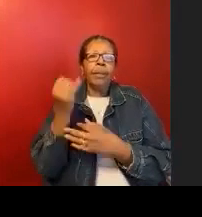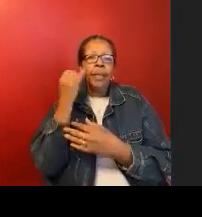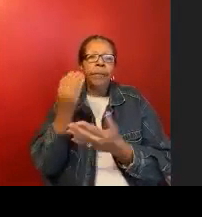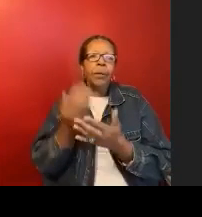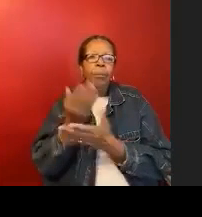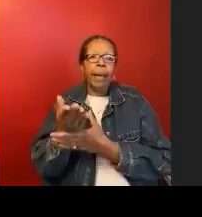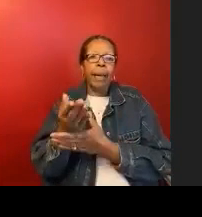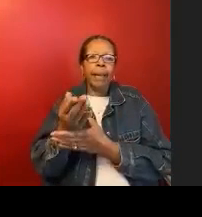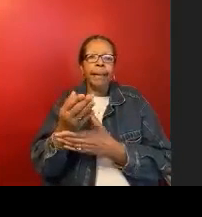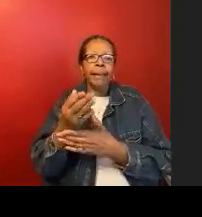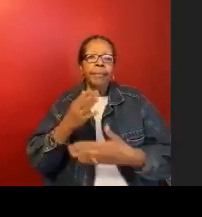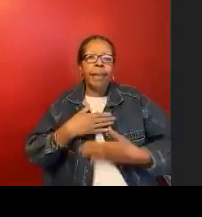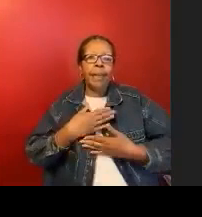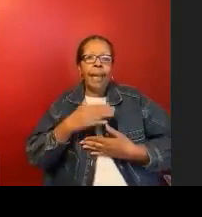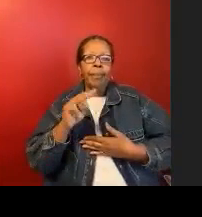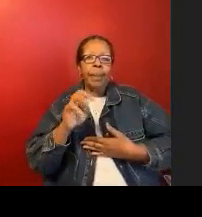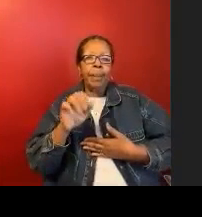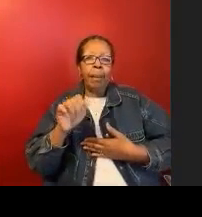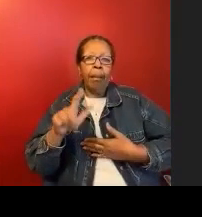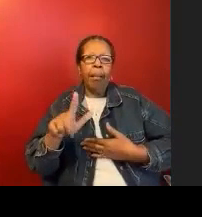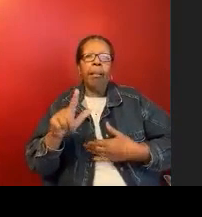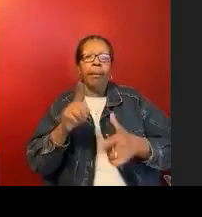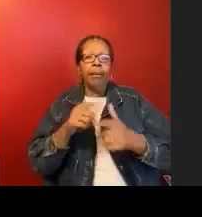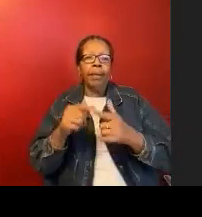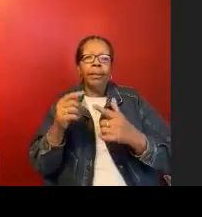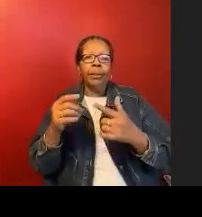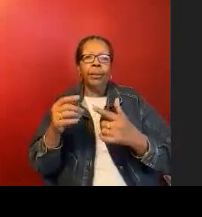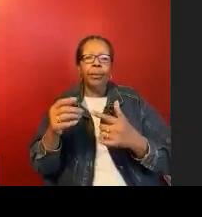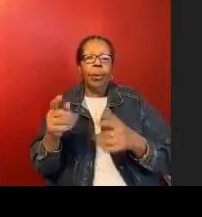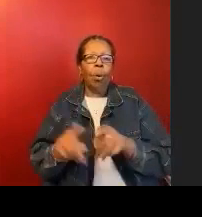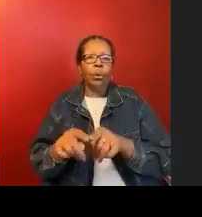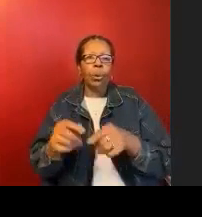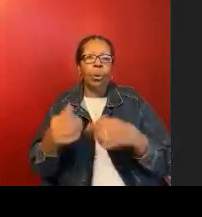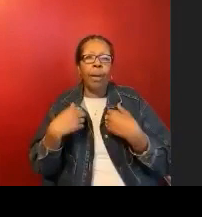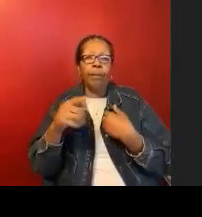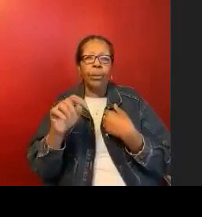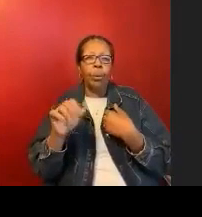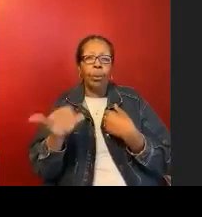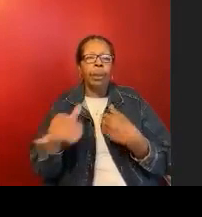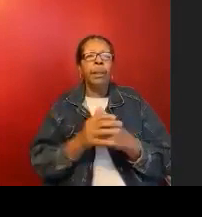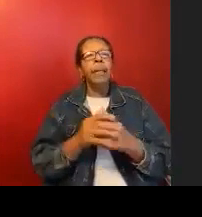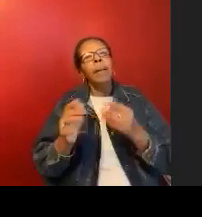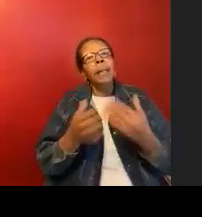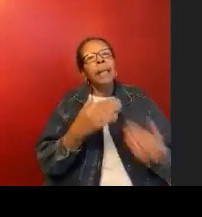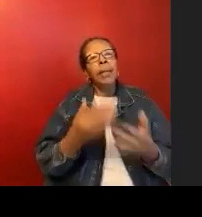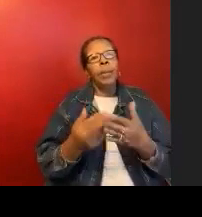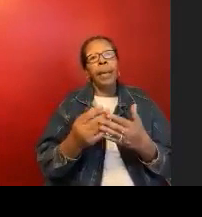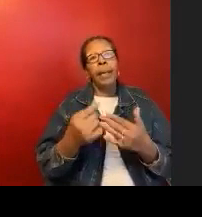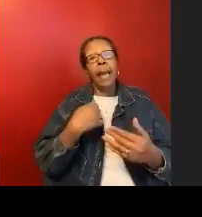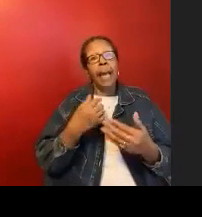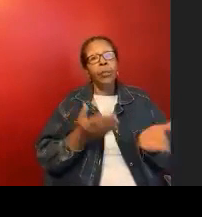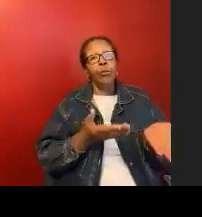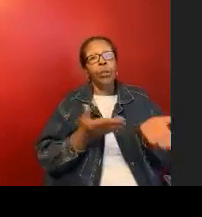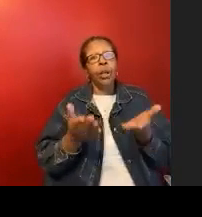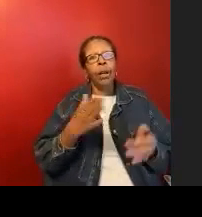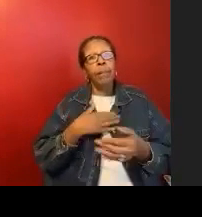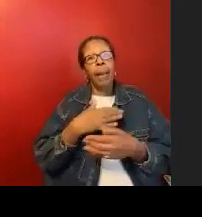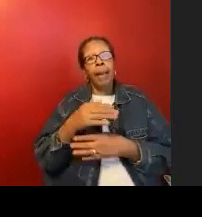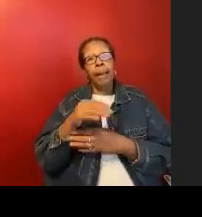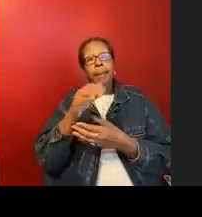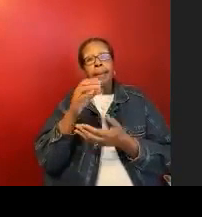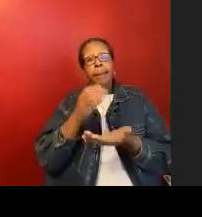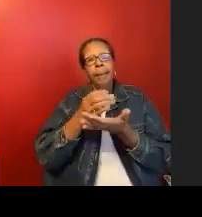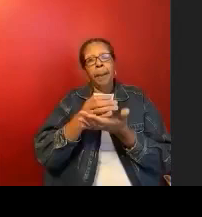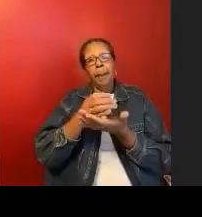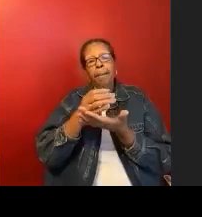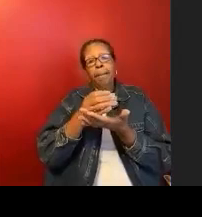and because I used to always go every place with my little mug of Yogi Bear, and not Boo Boo, but Yogi